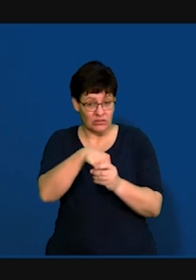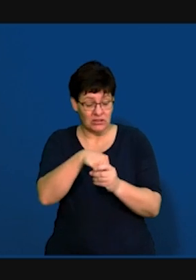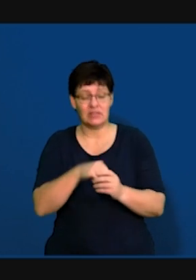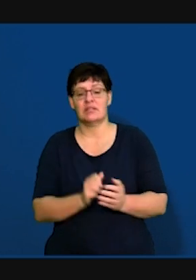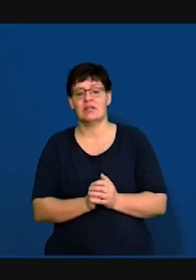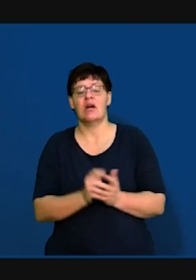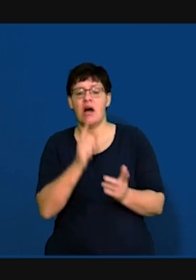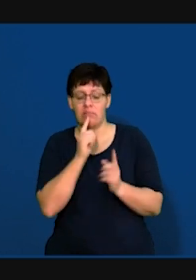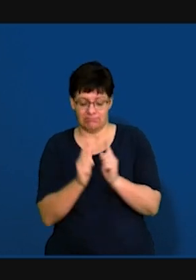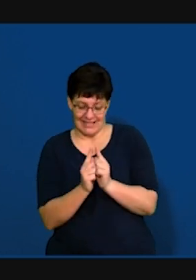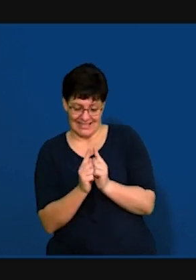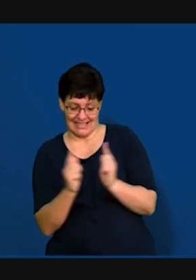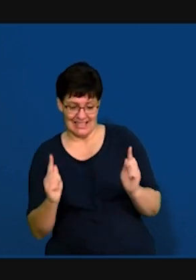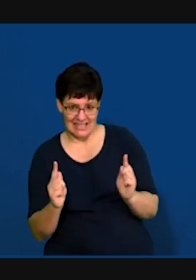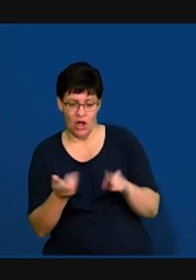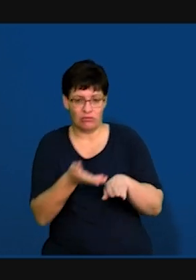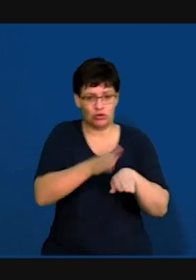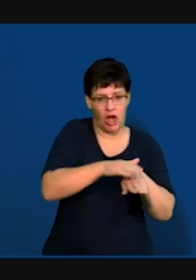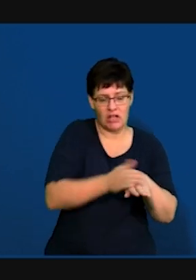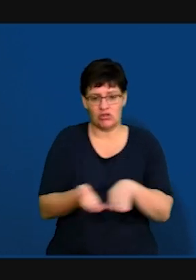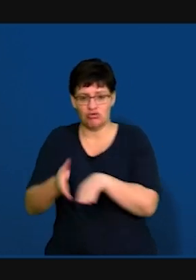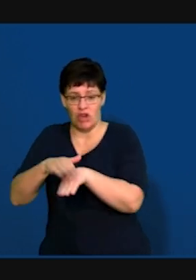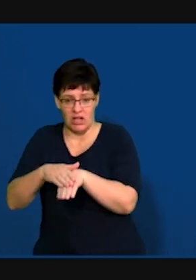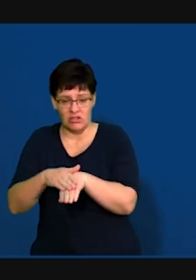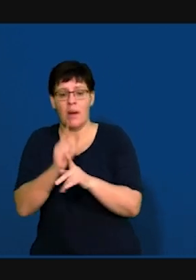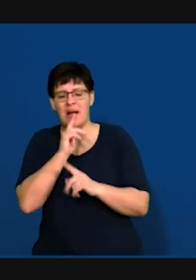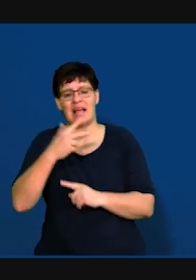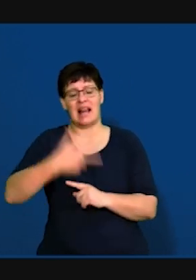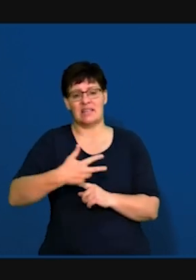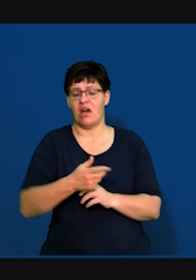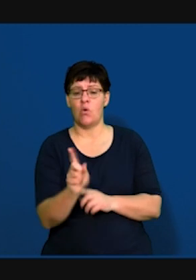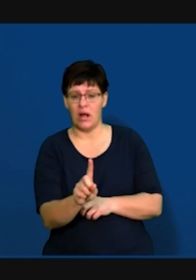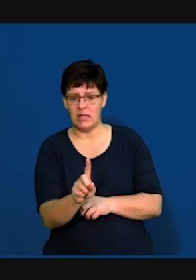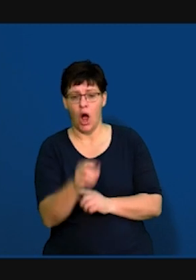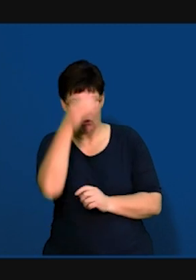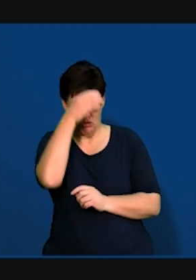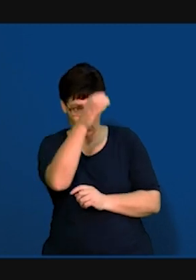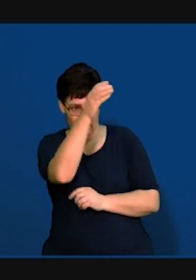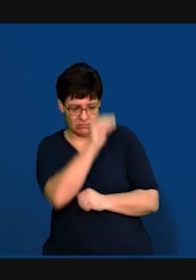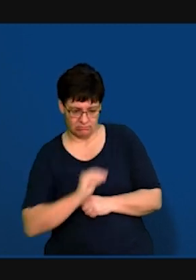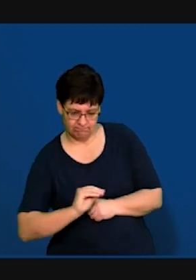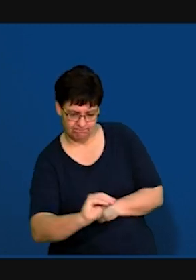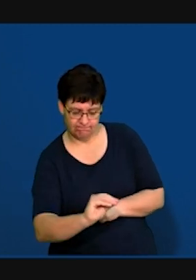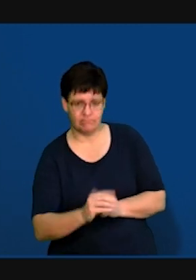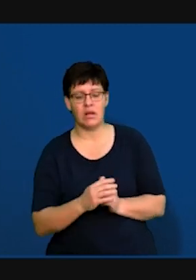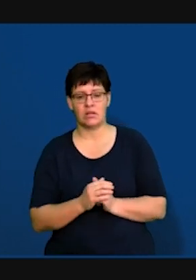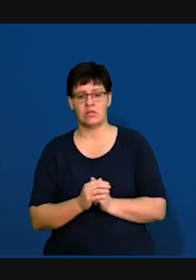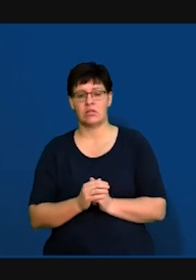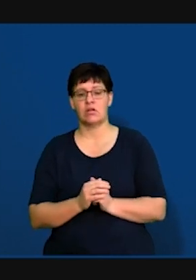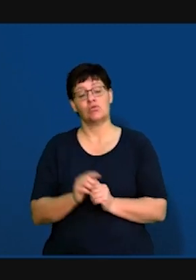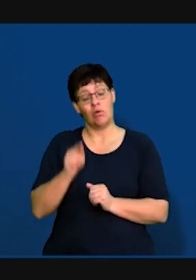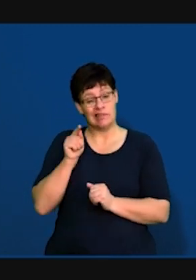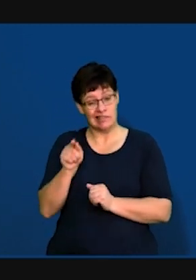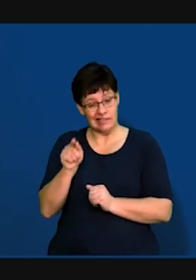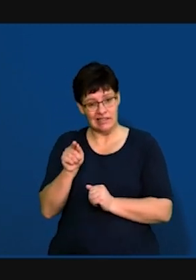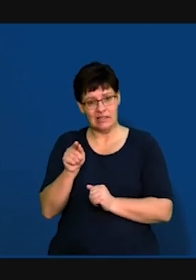the distance of the charges, we need to classify that question under a particular concept. So we appreciate the fact that this is